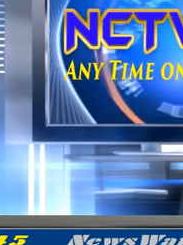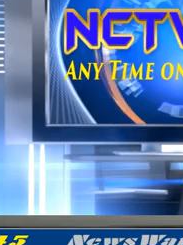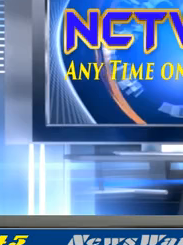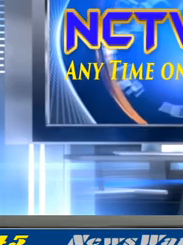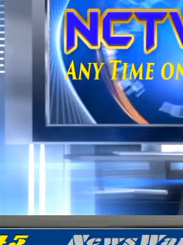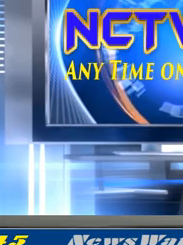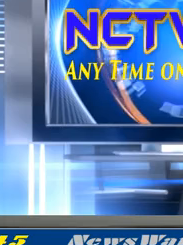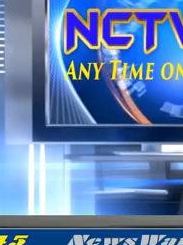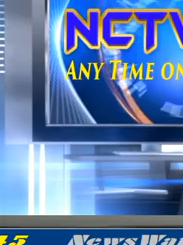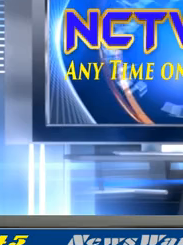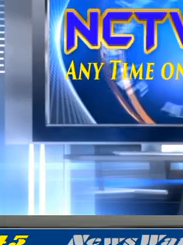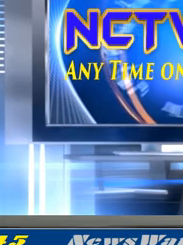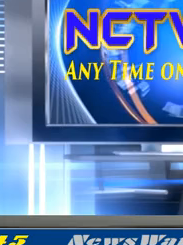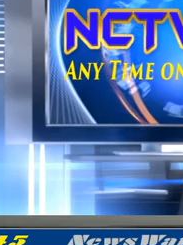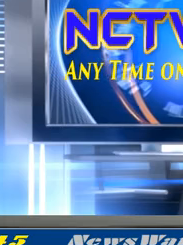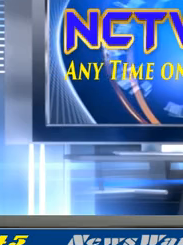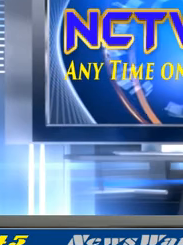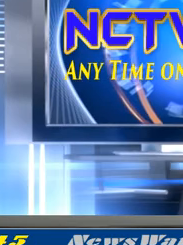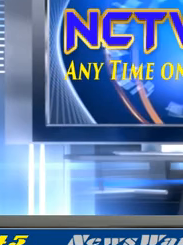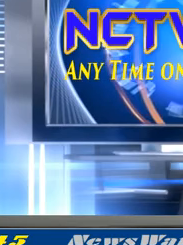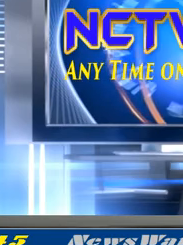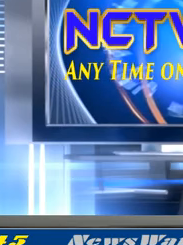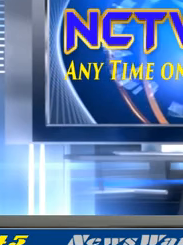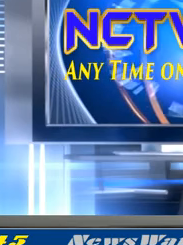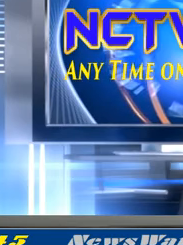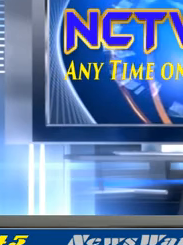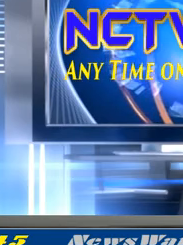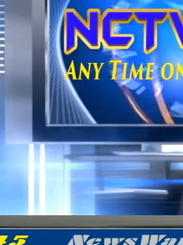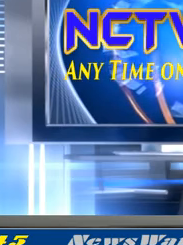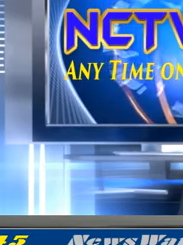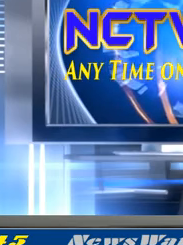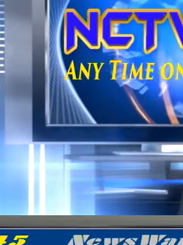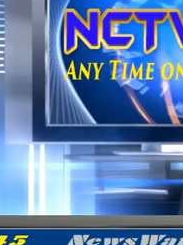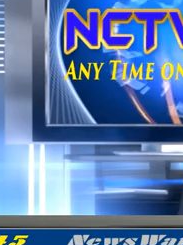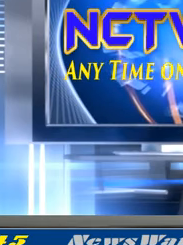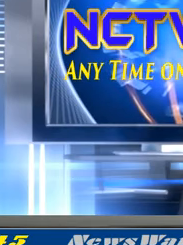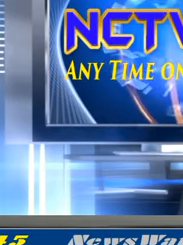masks were only guidelines,